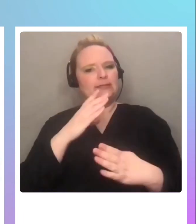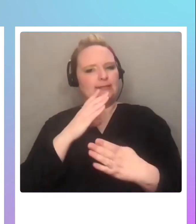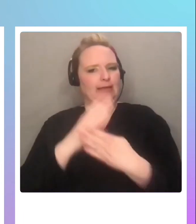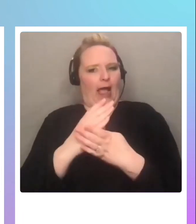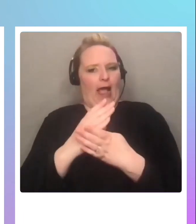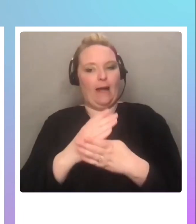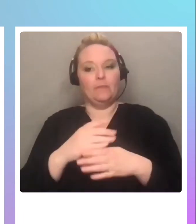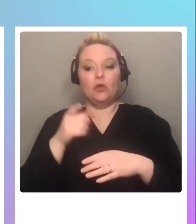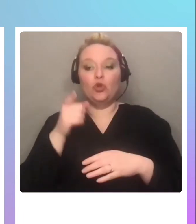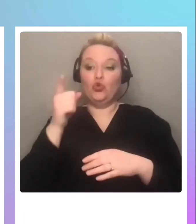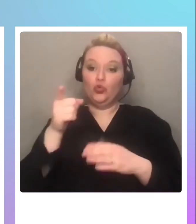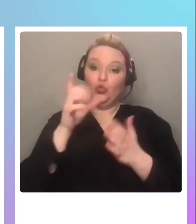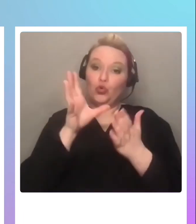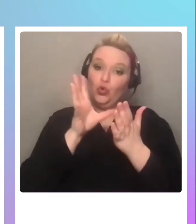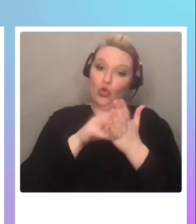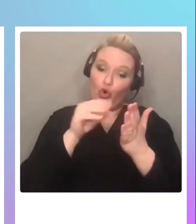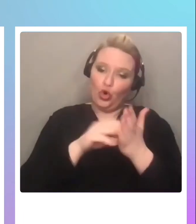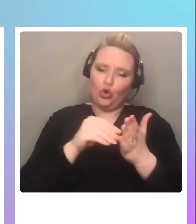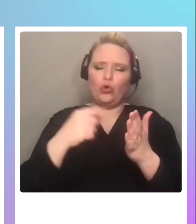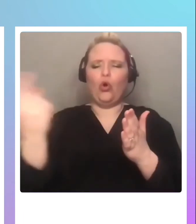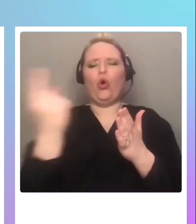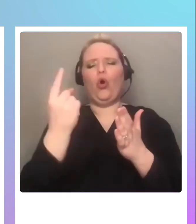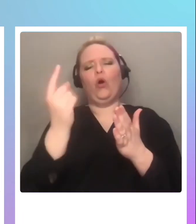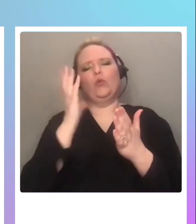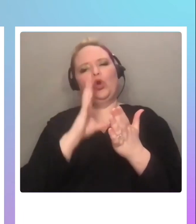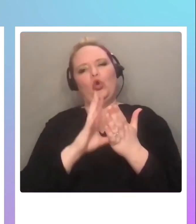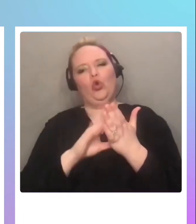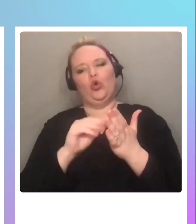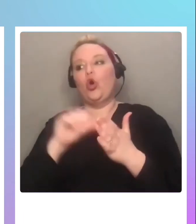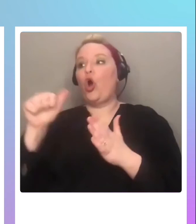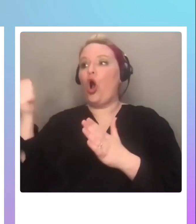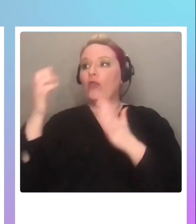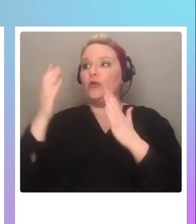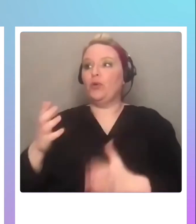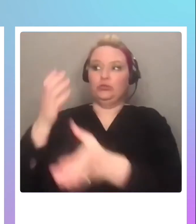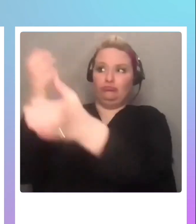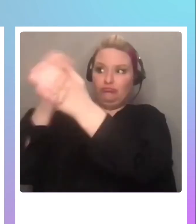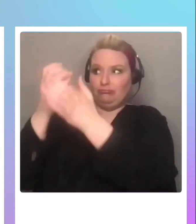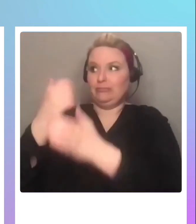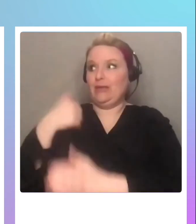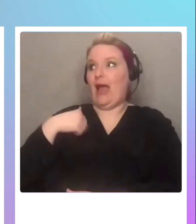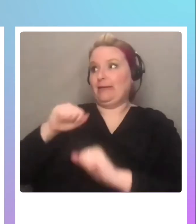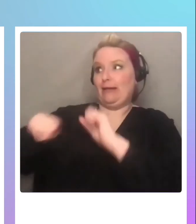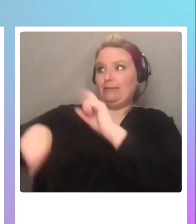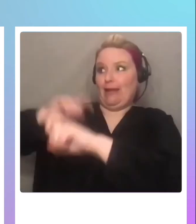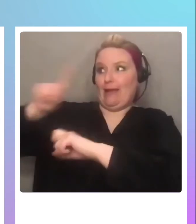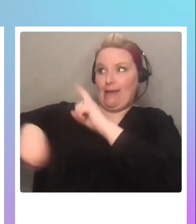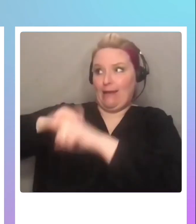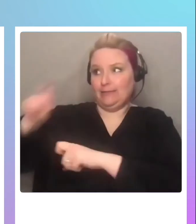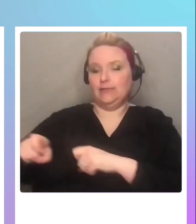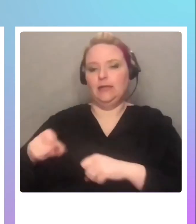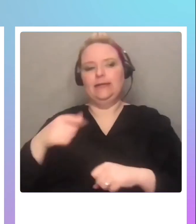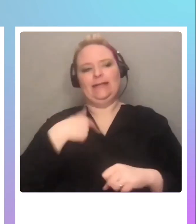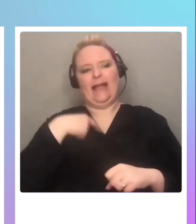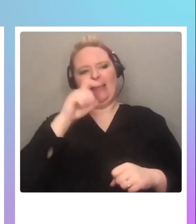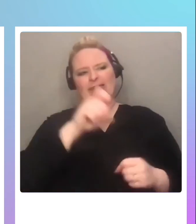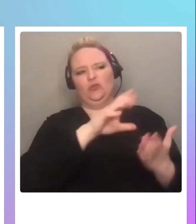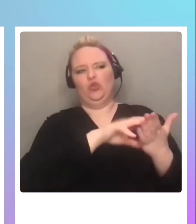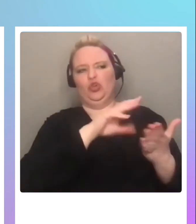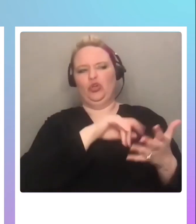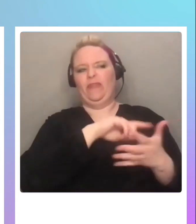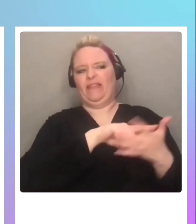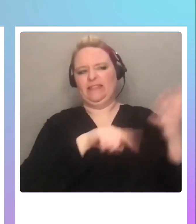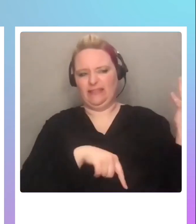learning things. There's going to be always someone that knows more than you. And there's always going to be something, things that you need to know.